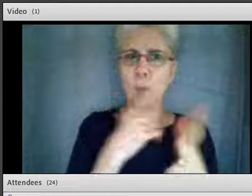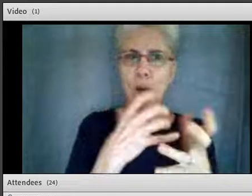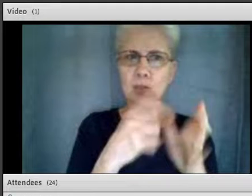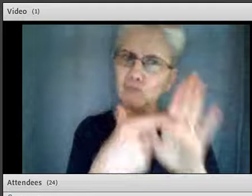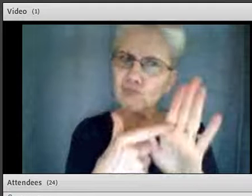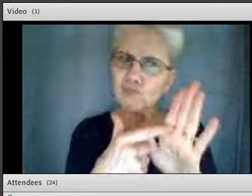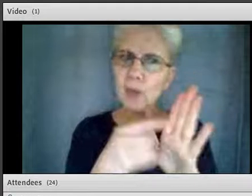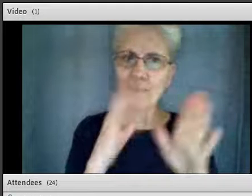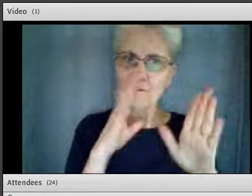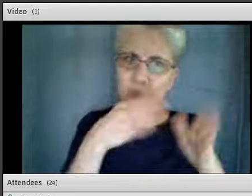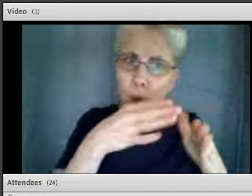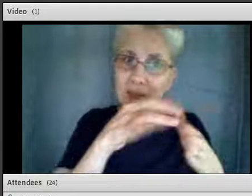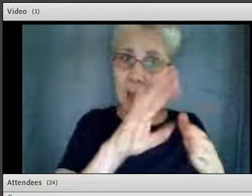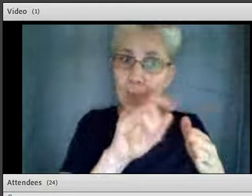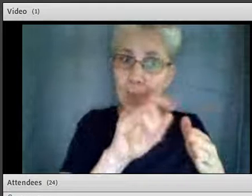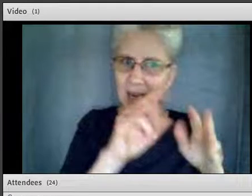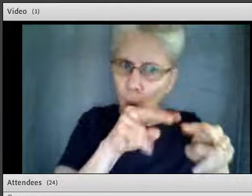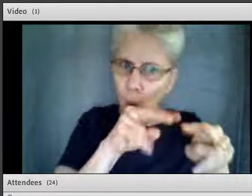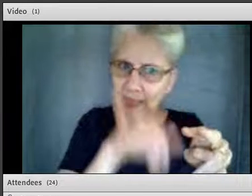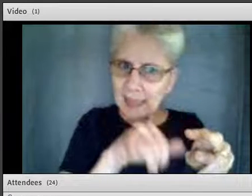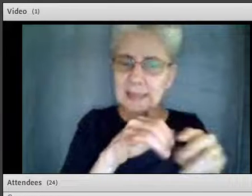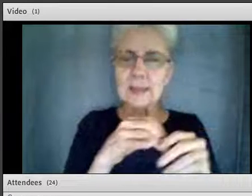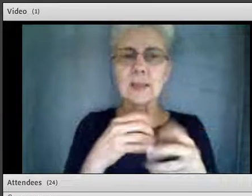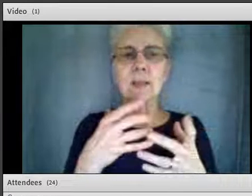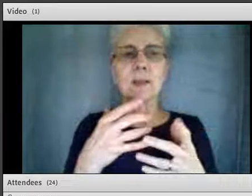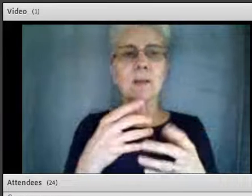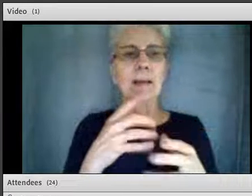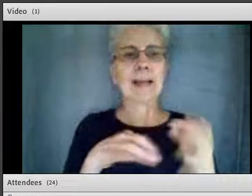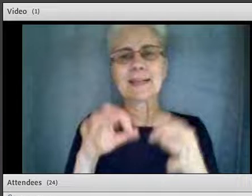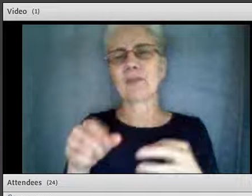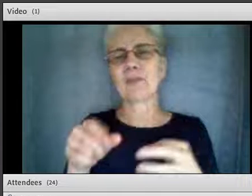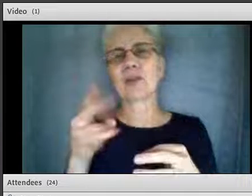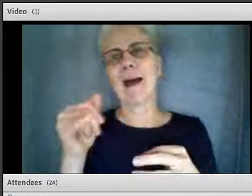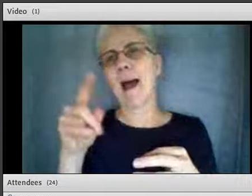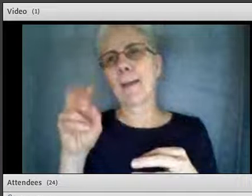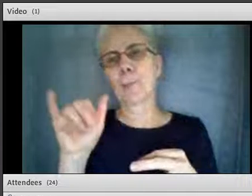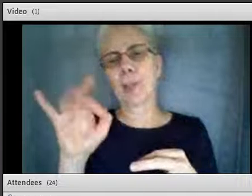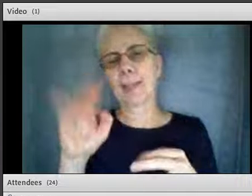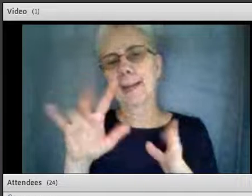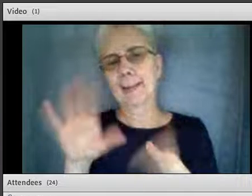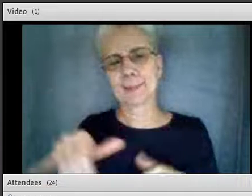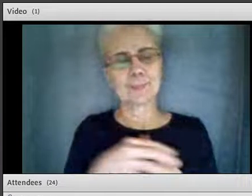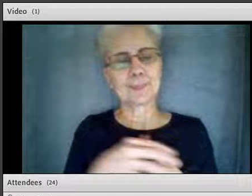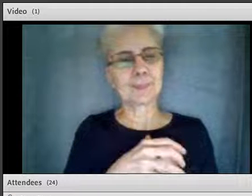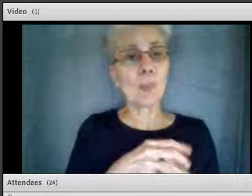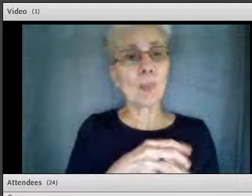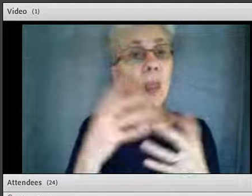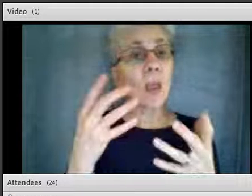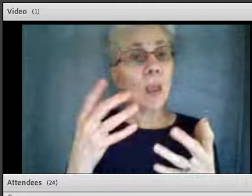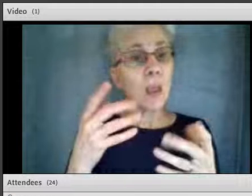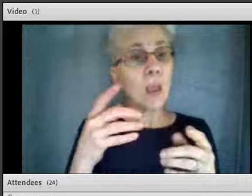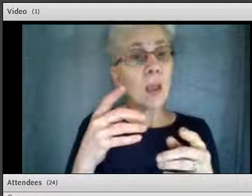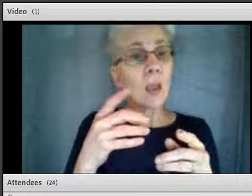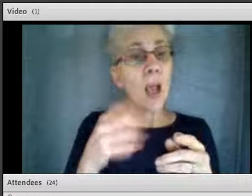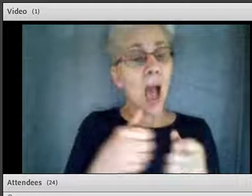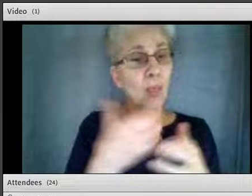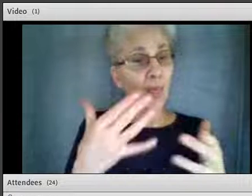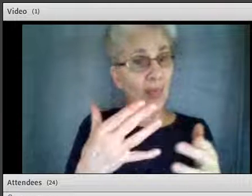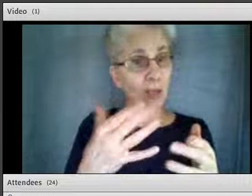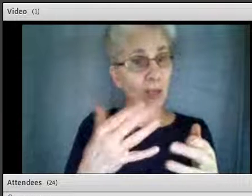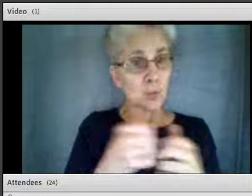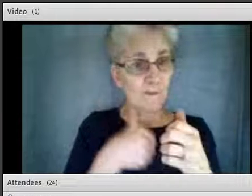this, versus just a hyperlink within my text. The other thing to avoid is click here